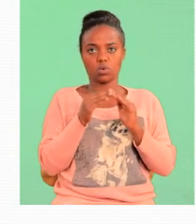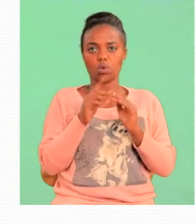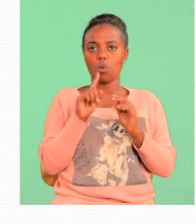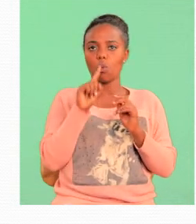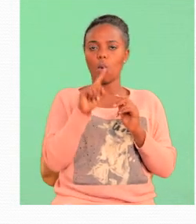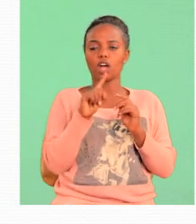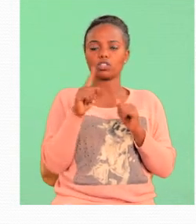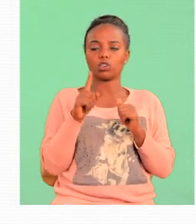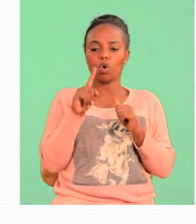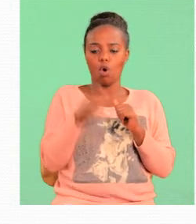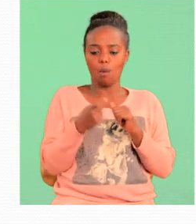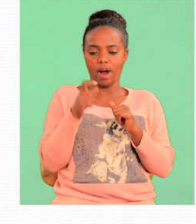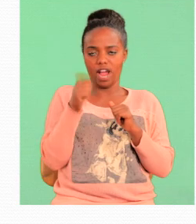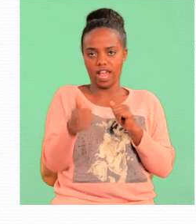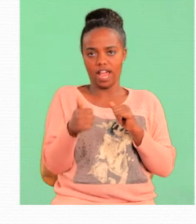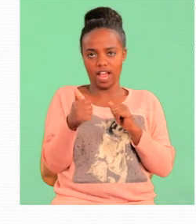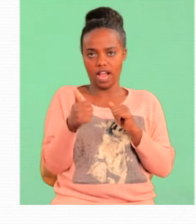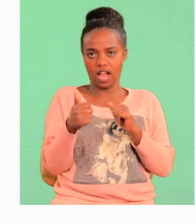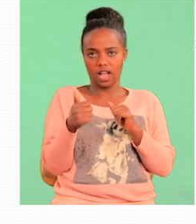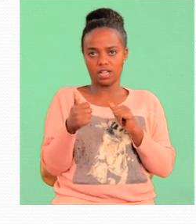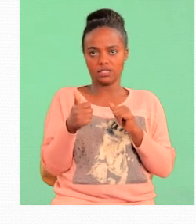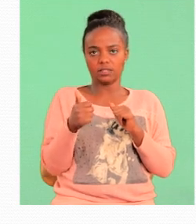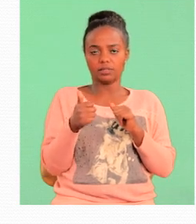1 comma A,